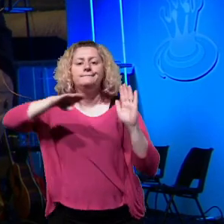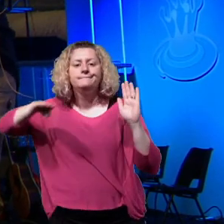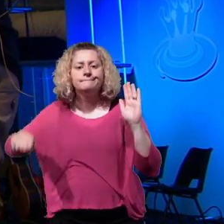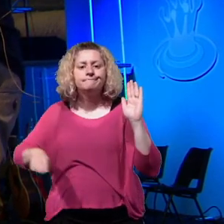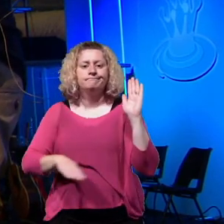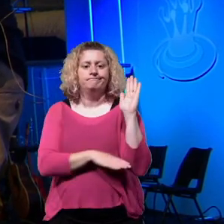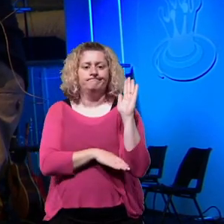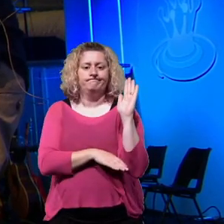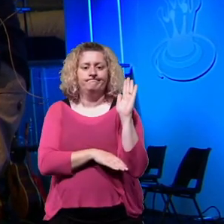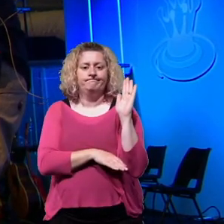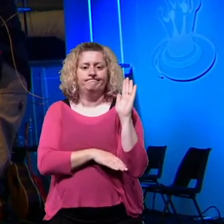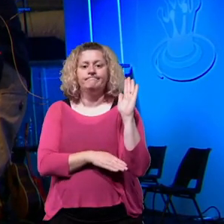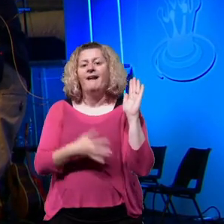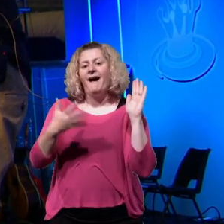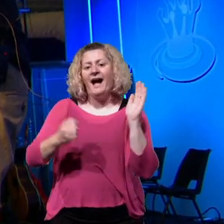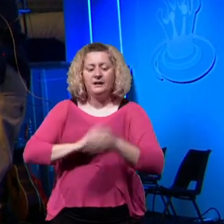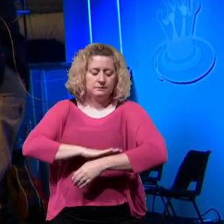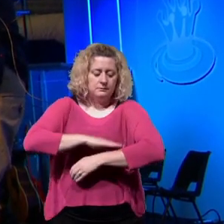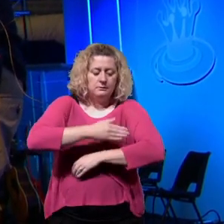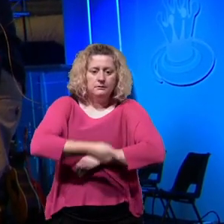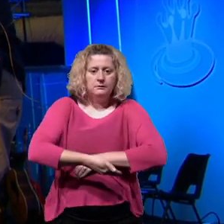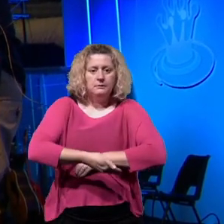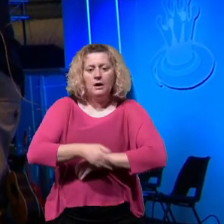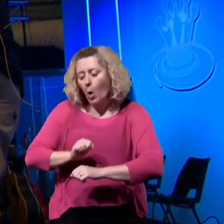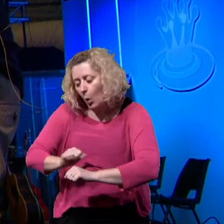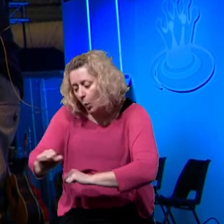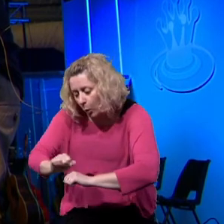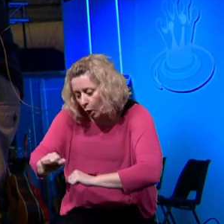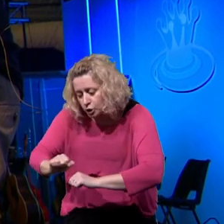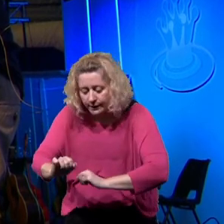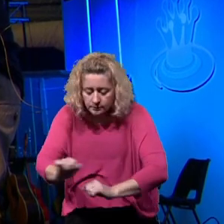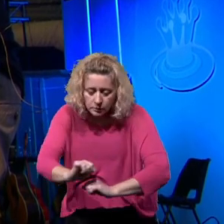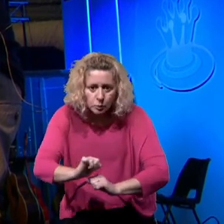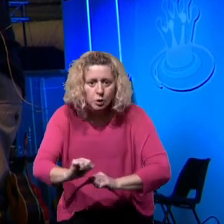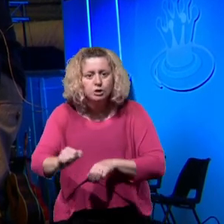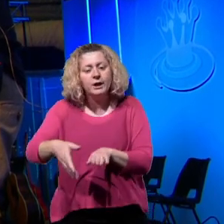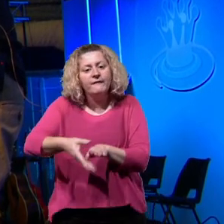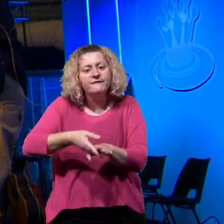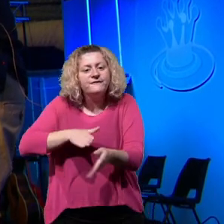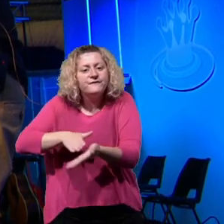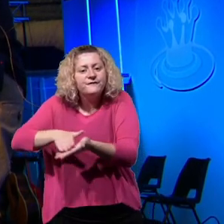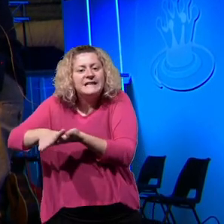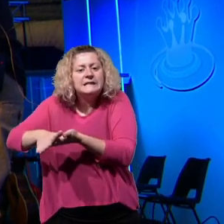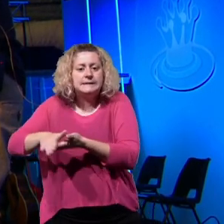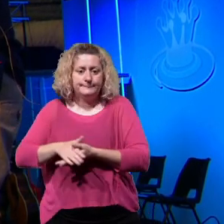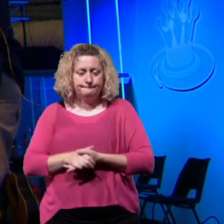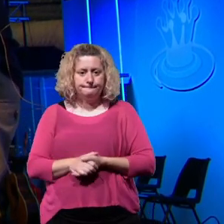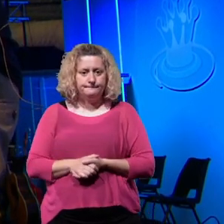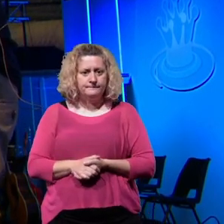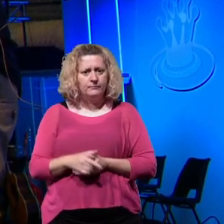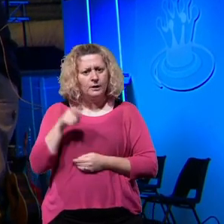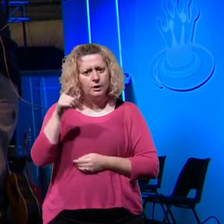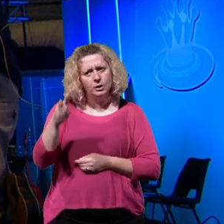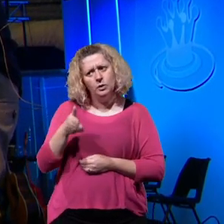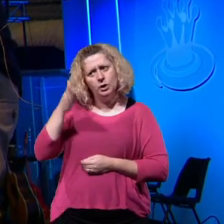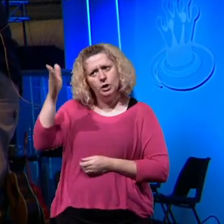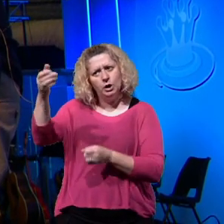feet. And if you go to a church and the leaders are not like that,